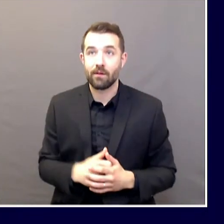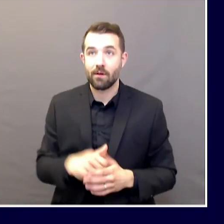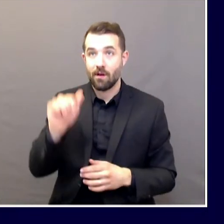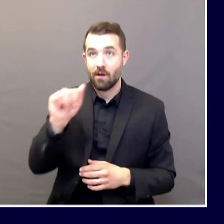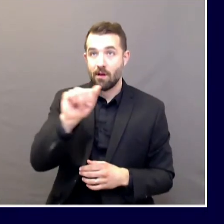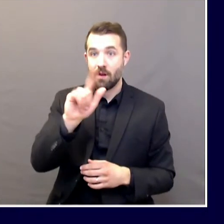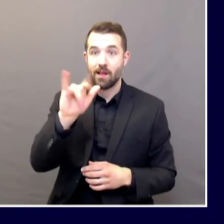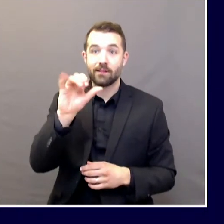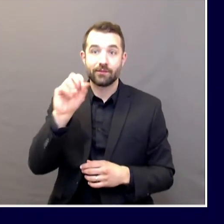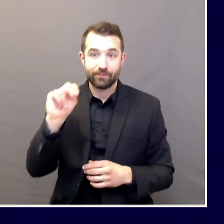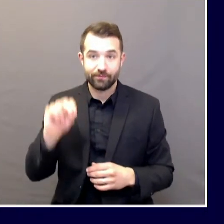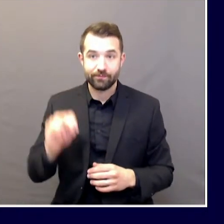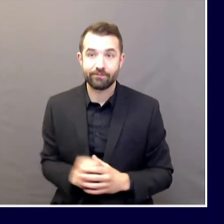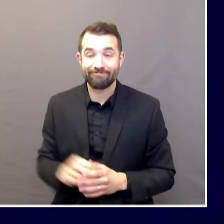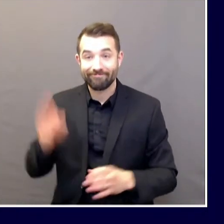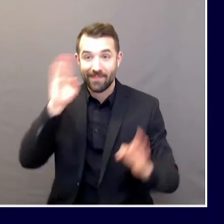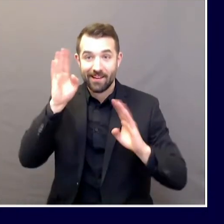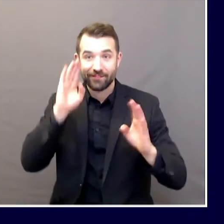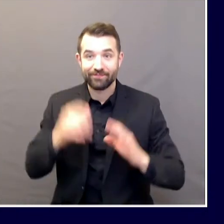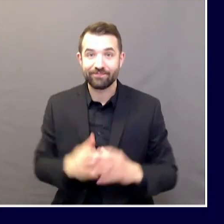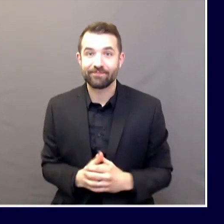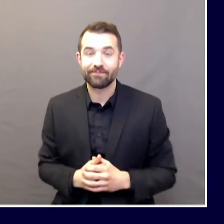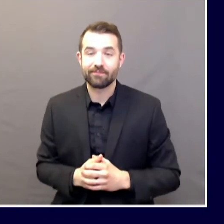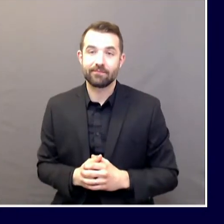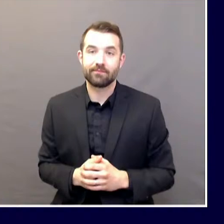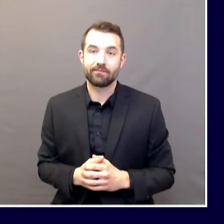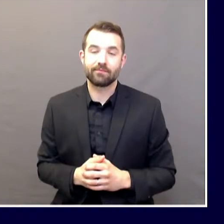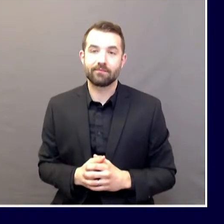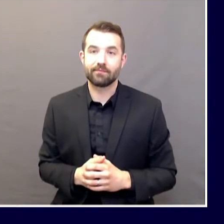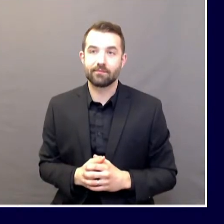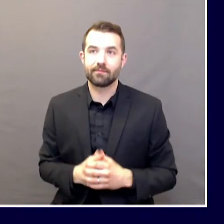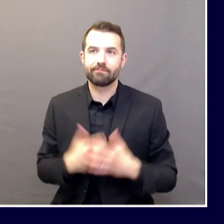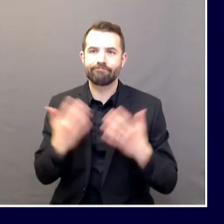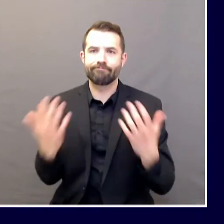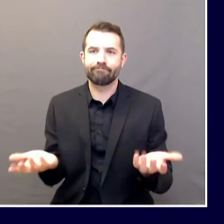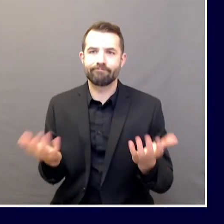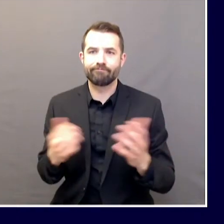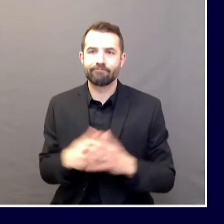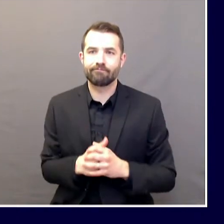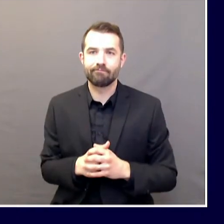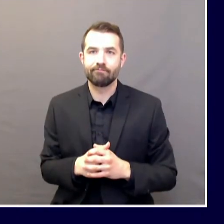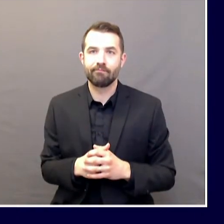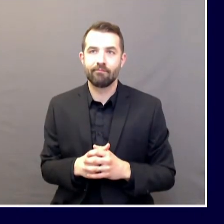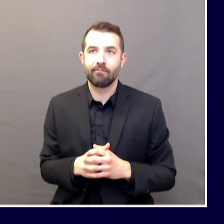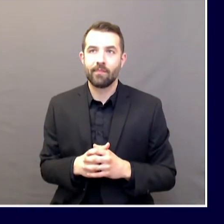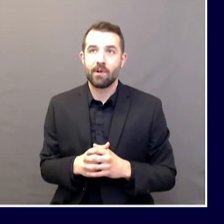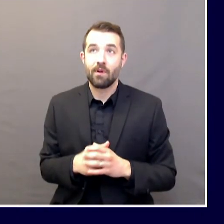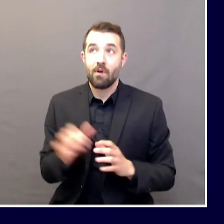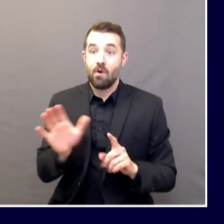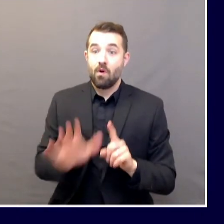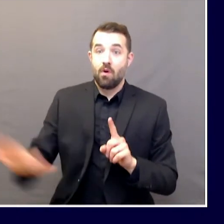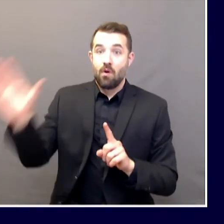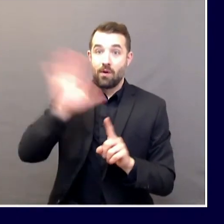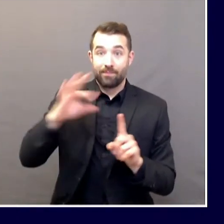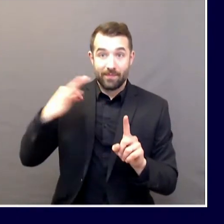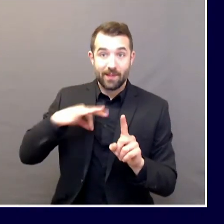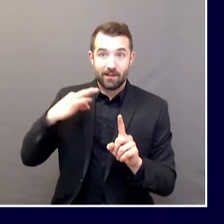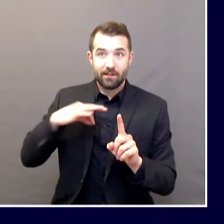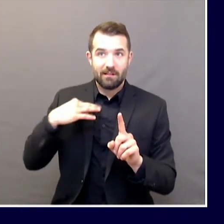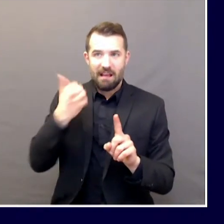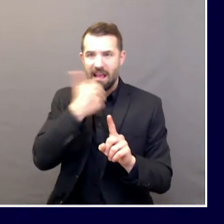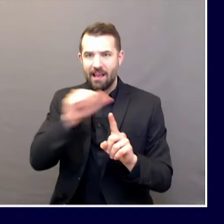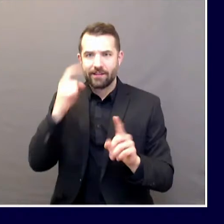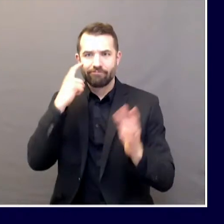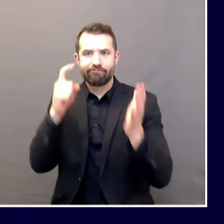Hi, Dr. Shah. Thanks so much for taking my question. So is there one county in particular that has been lagging behind